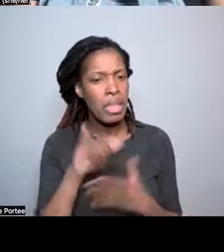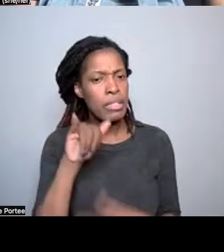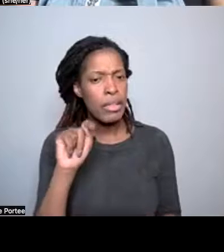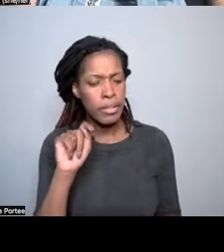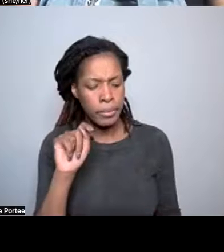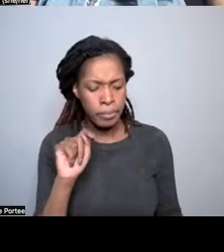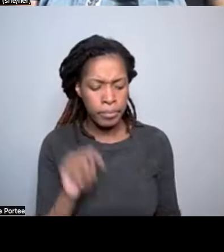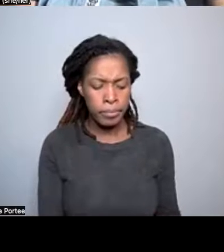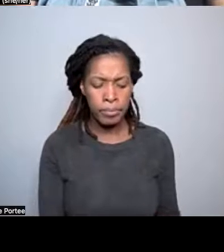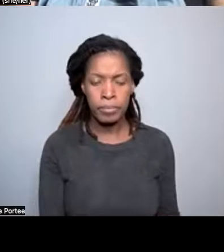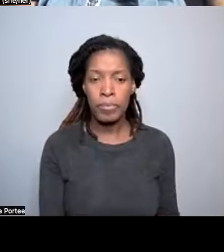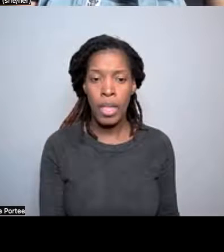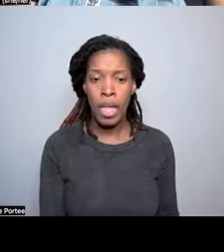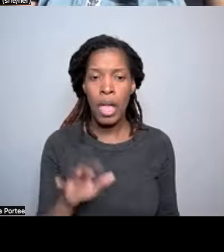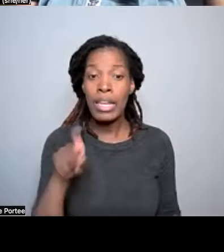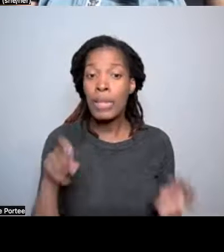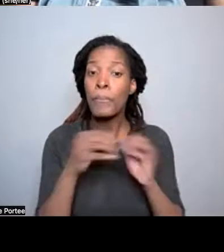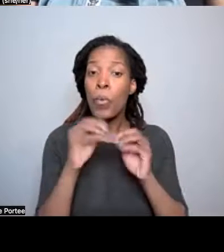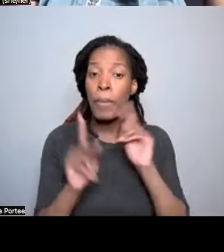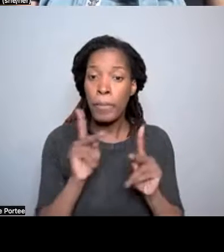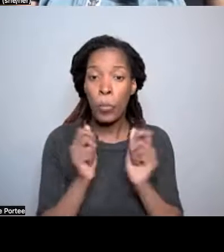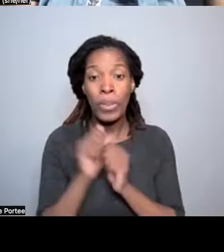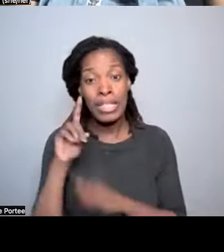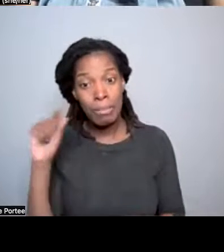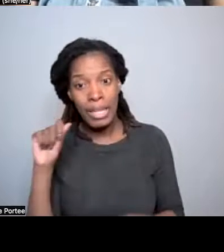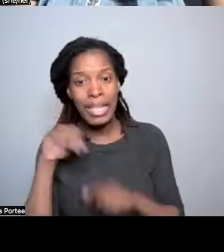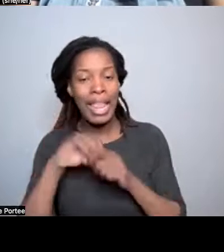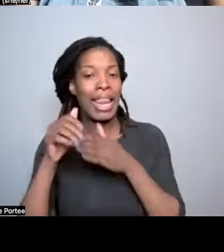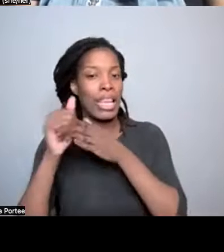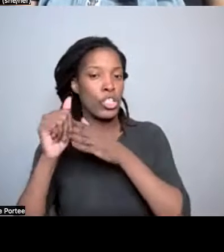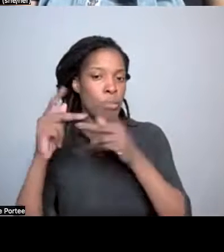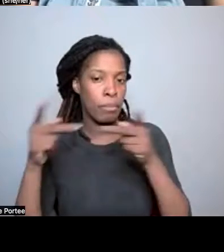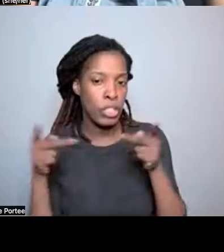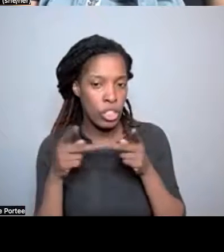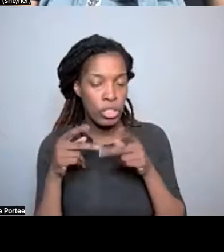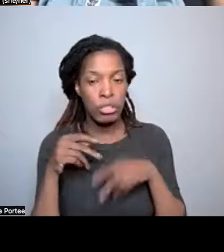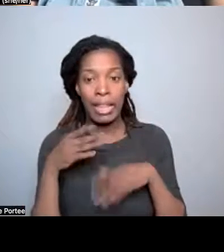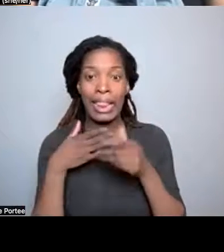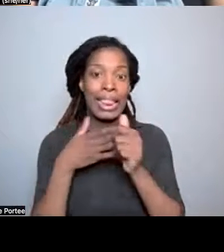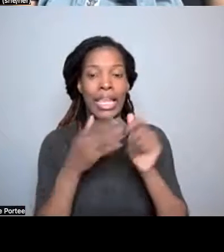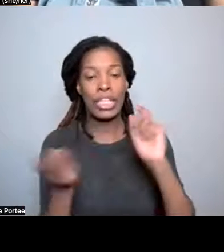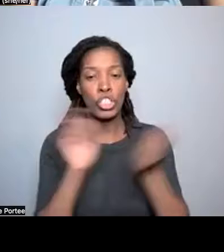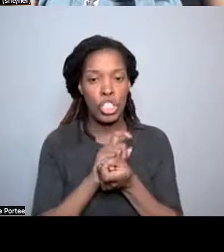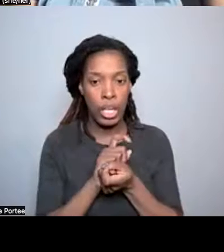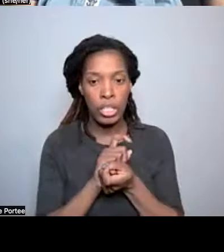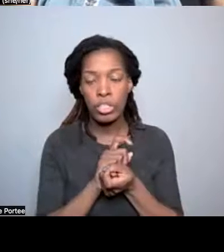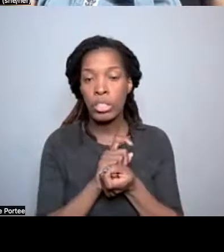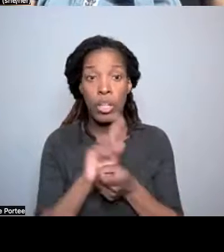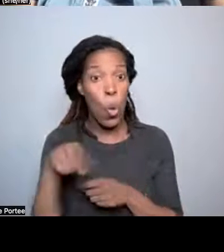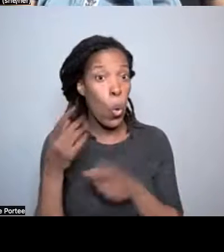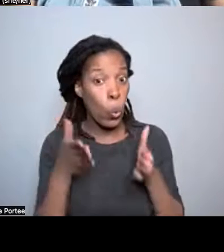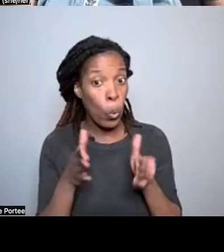need more people with disabilities in leadership positions leading innovative change, and the only way we can do that is